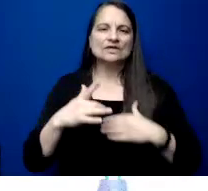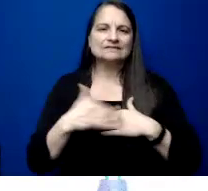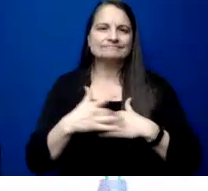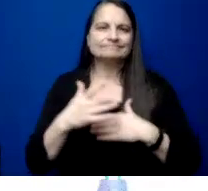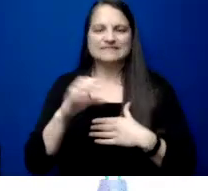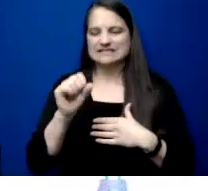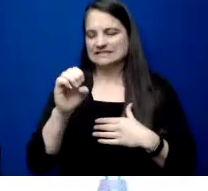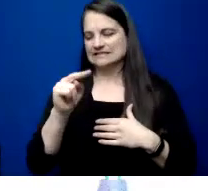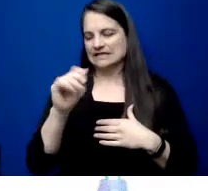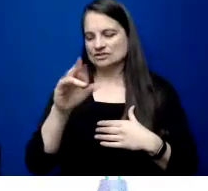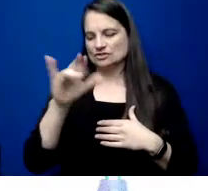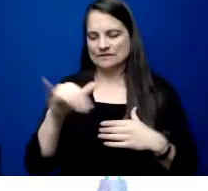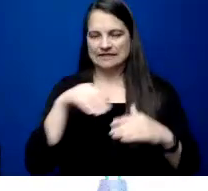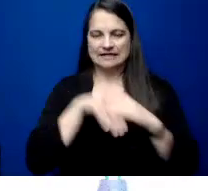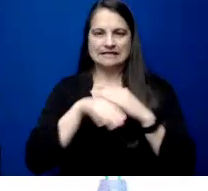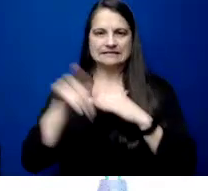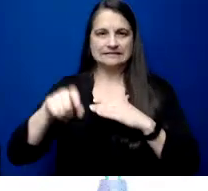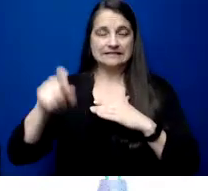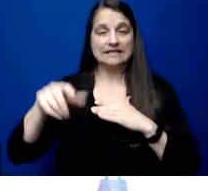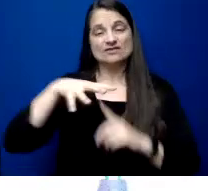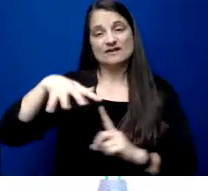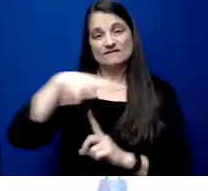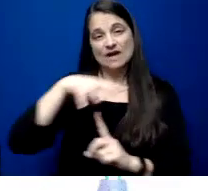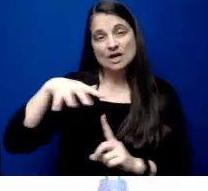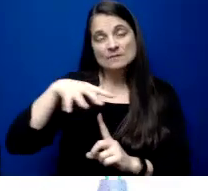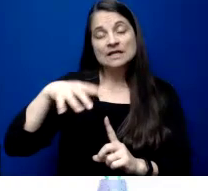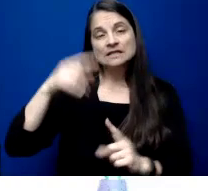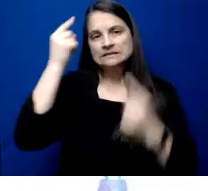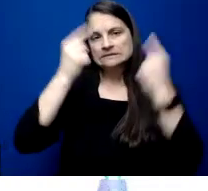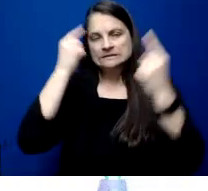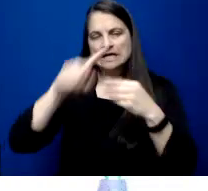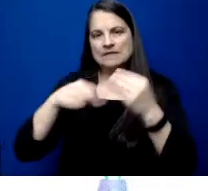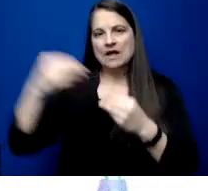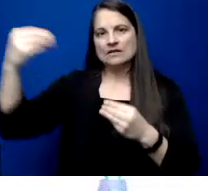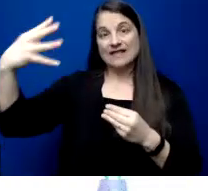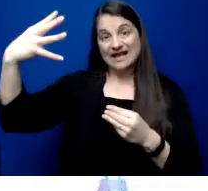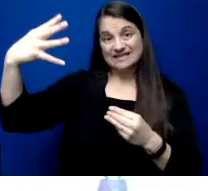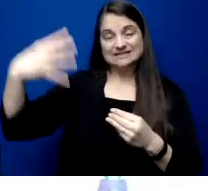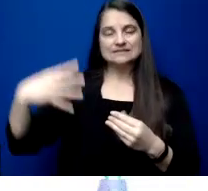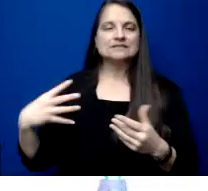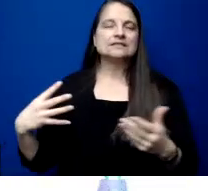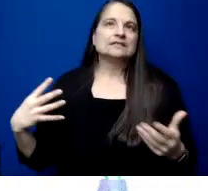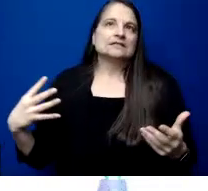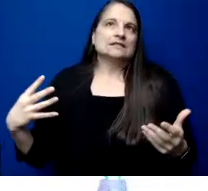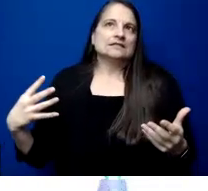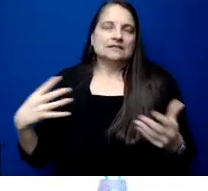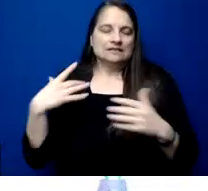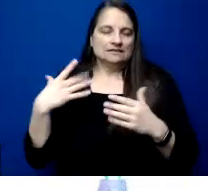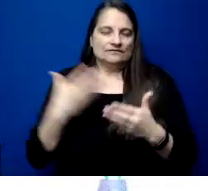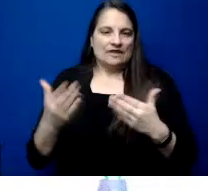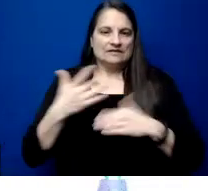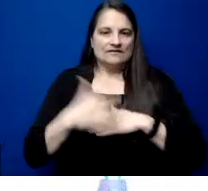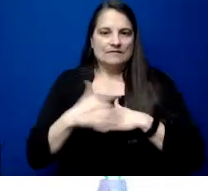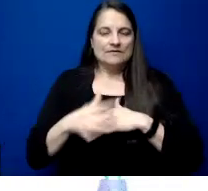gaming environment, considering lighting options that are available to work, like